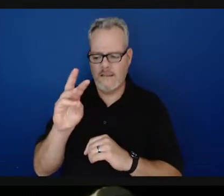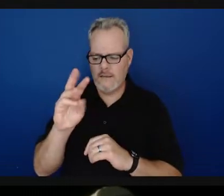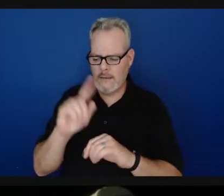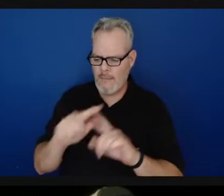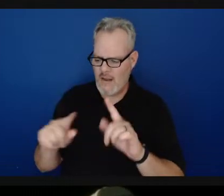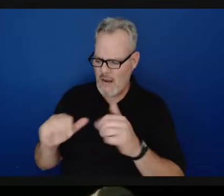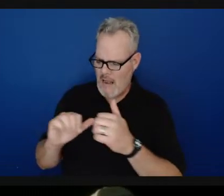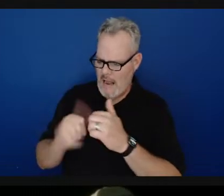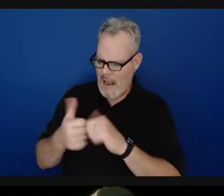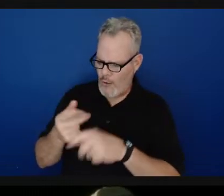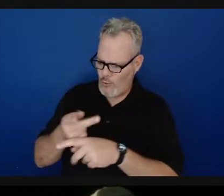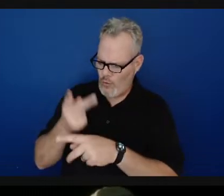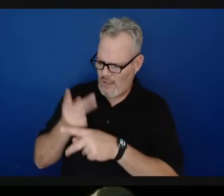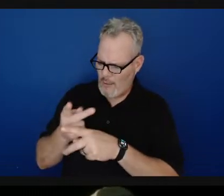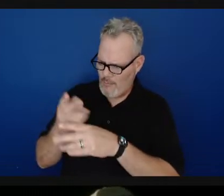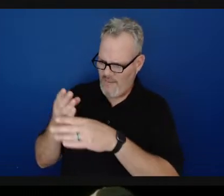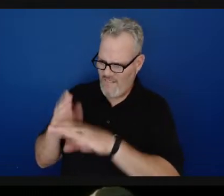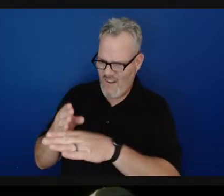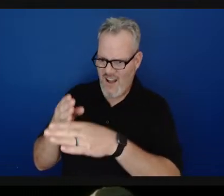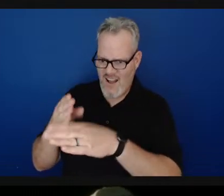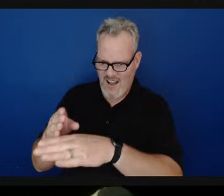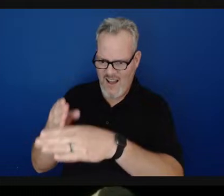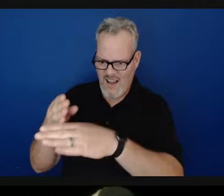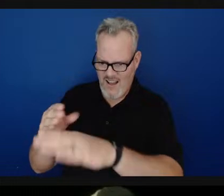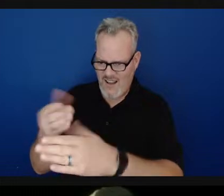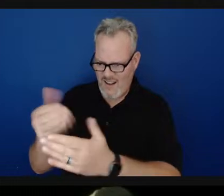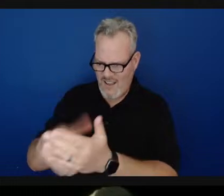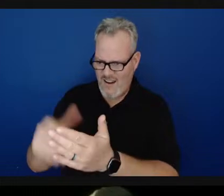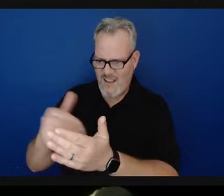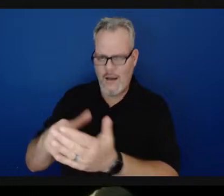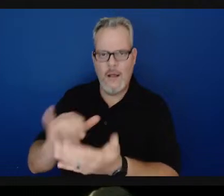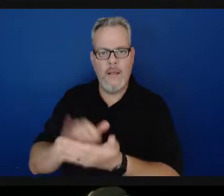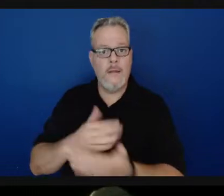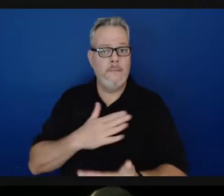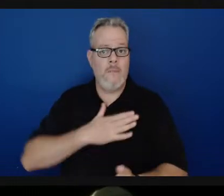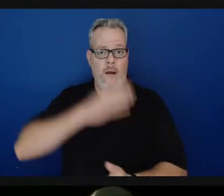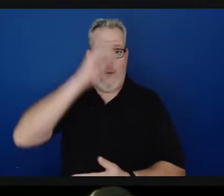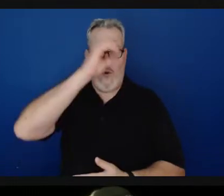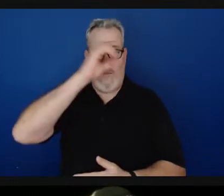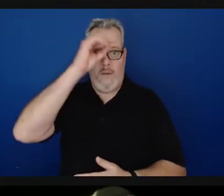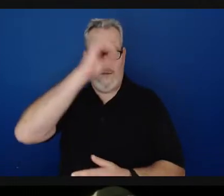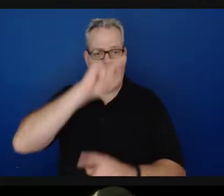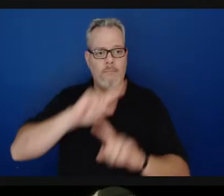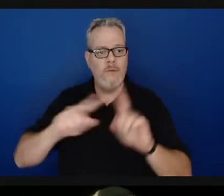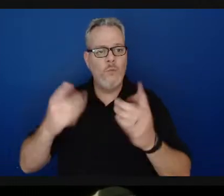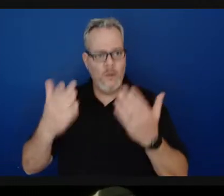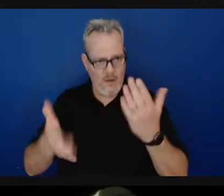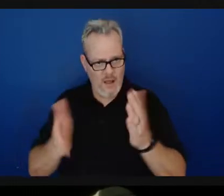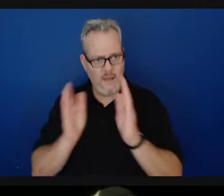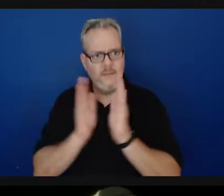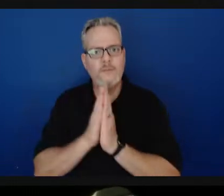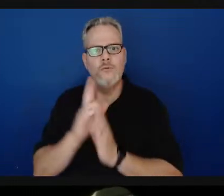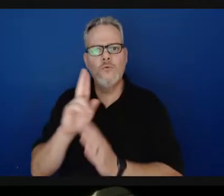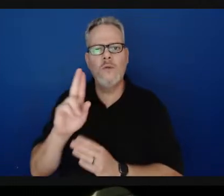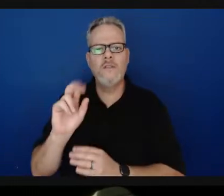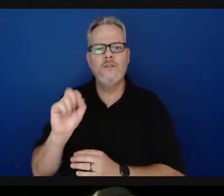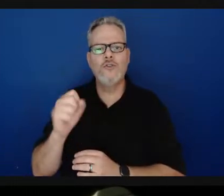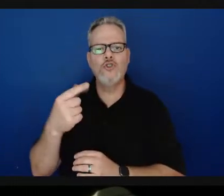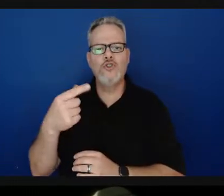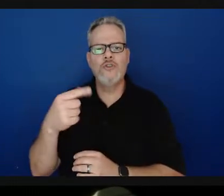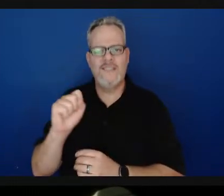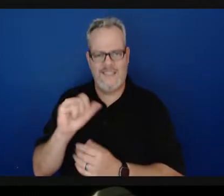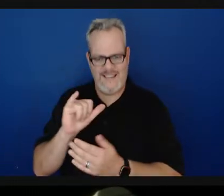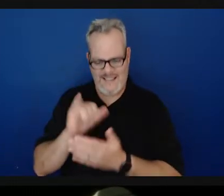it from there, right? That's my personal view, and it's something we could ask USGS, but that's how, if you look at the records of how what was